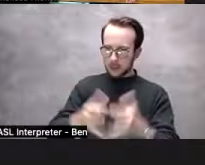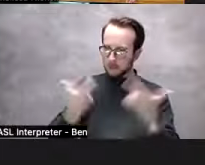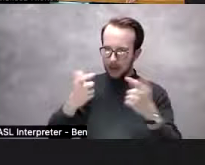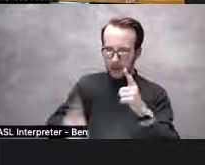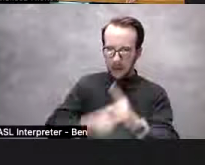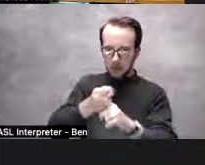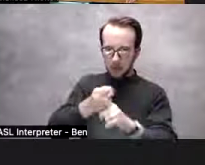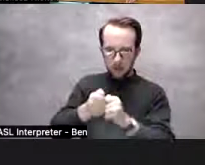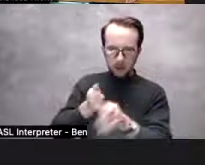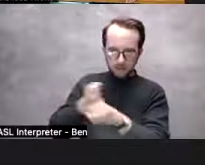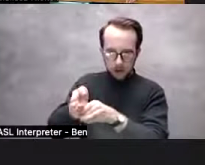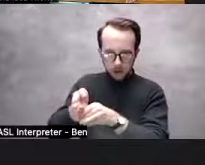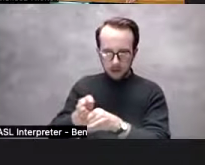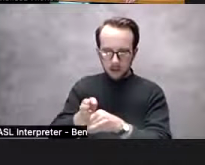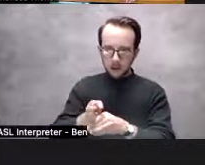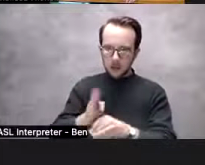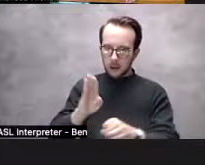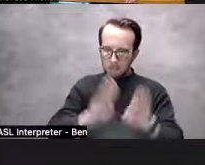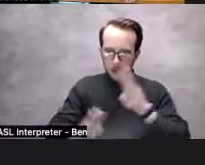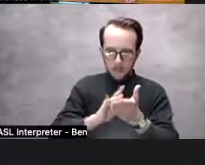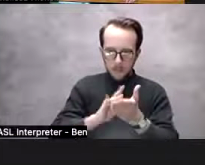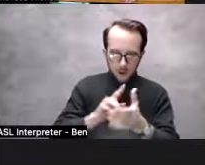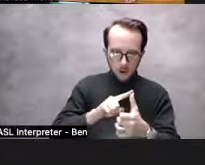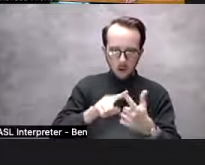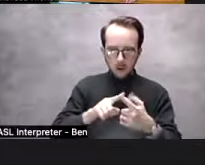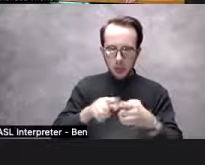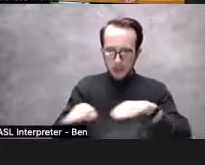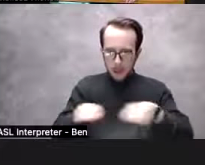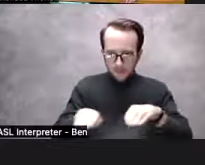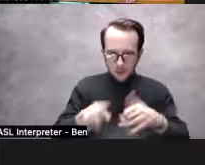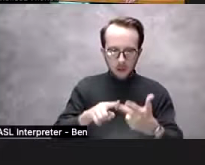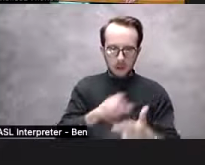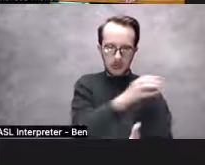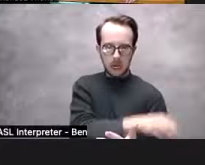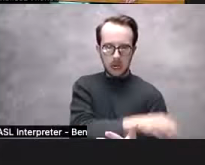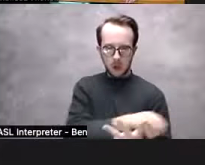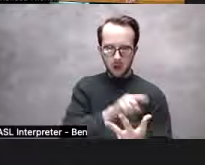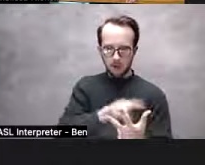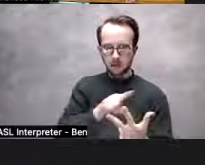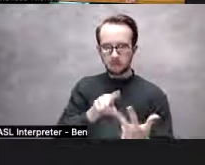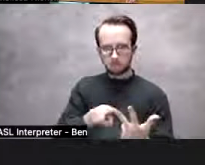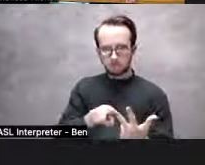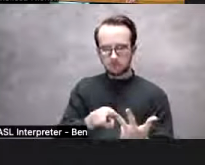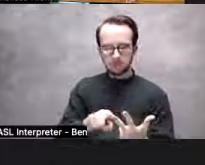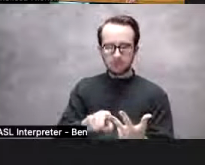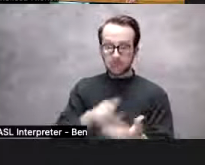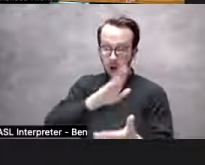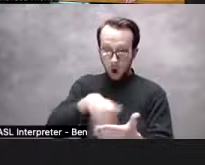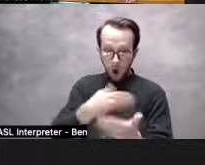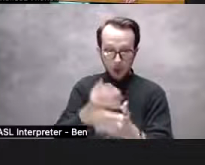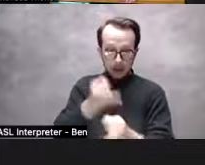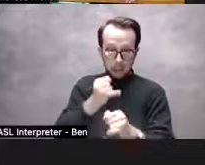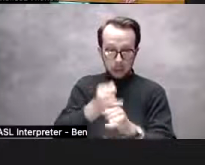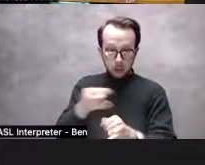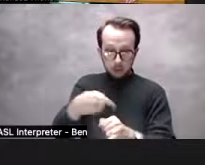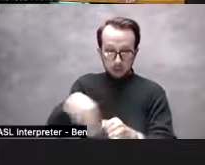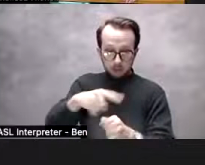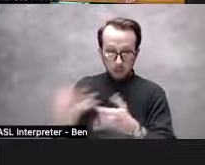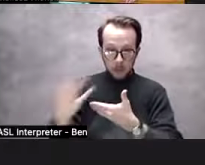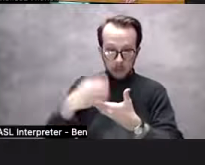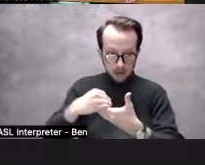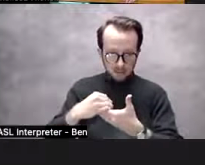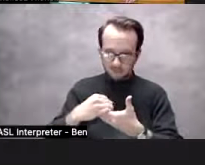it's biomedical, behavioral, or clinical, okay? Now, not all institutes or centers participate with all